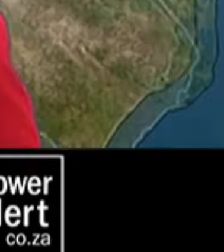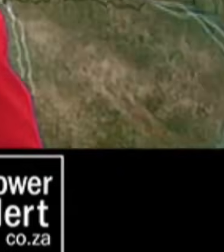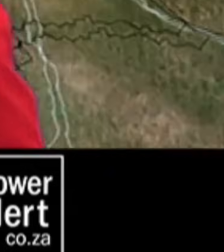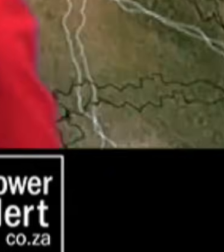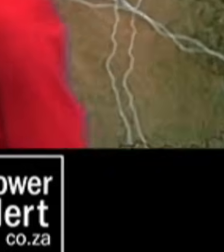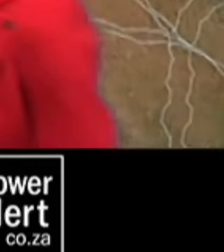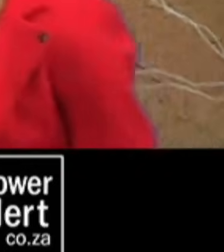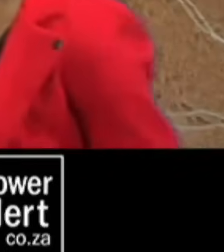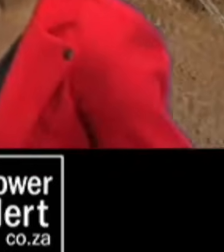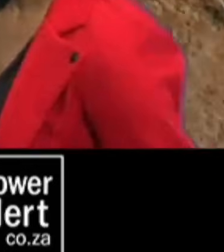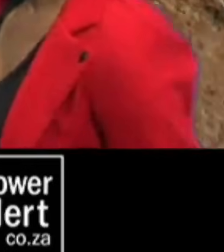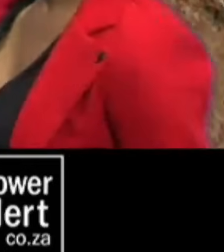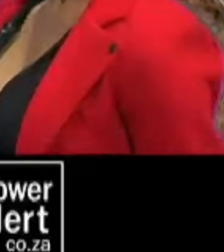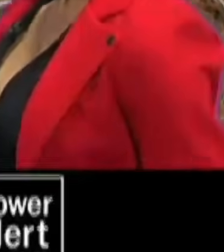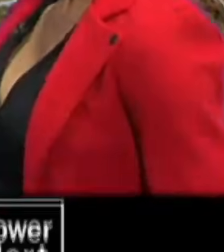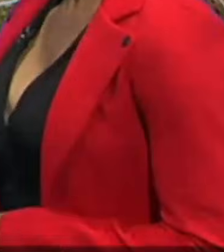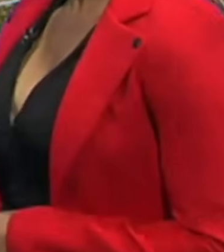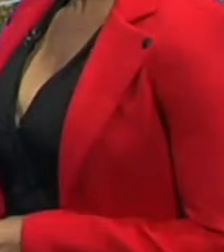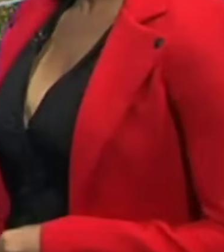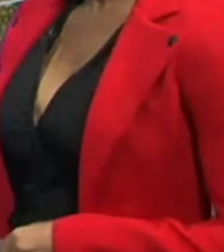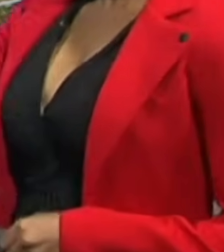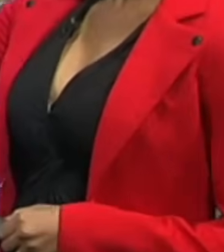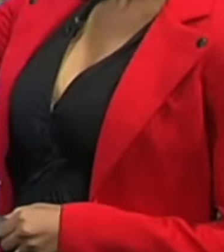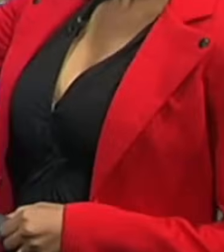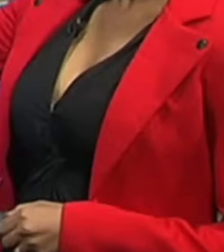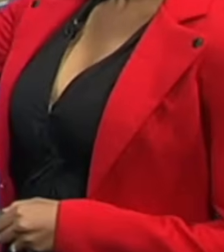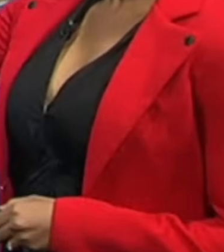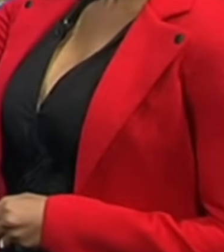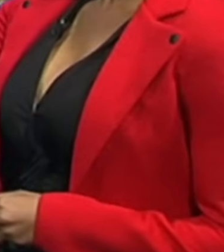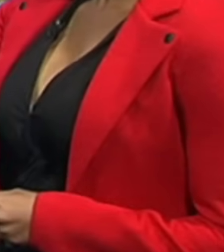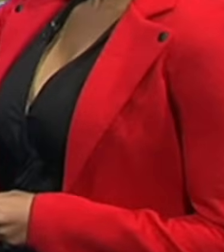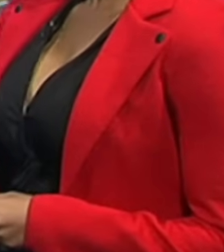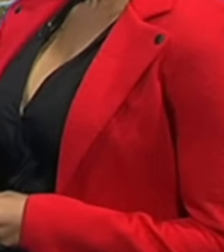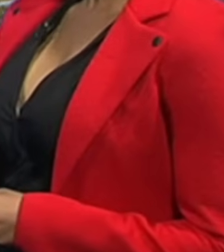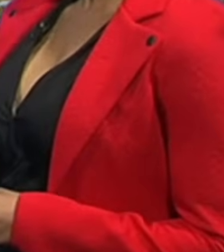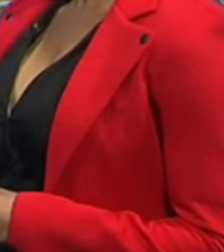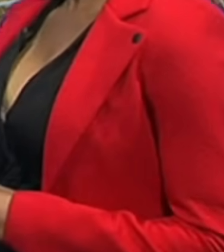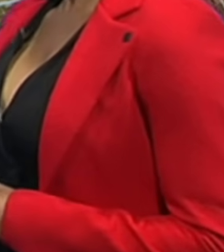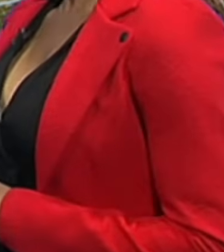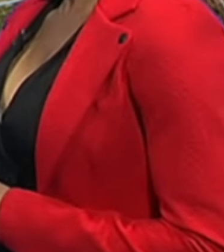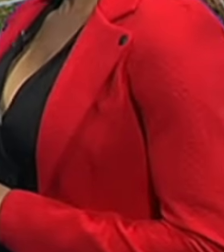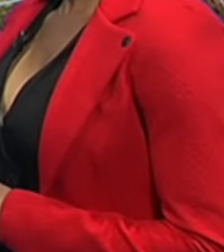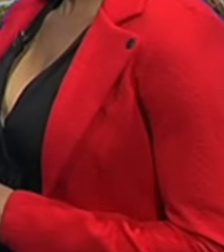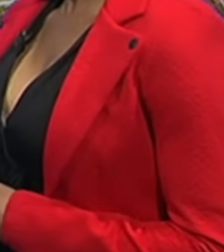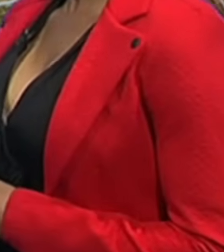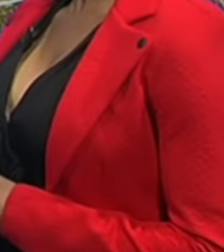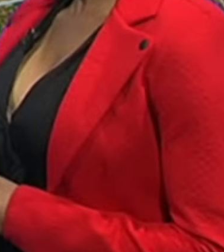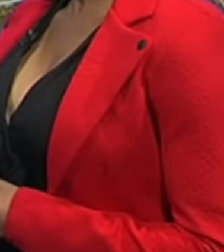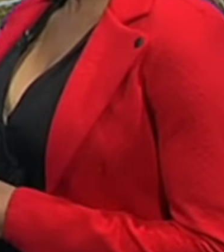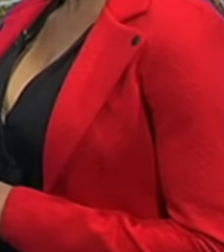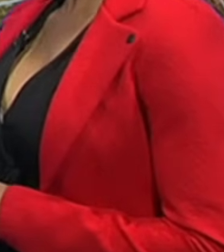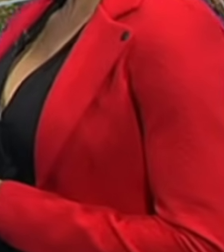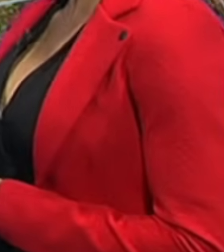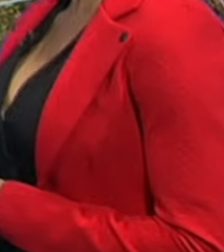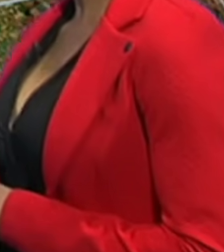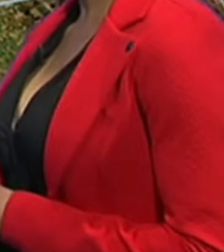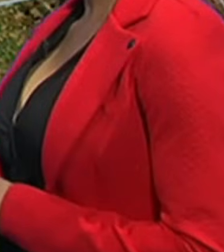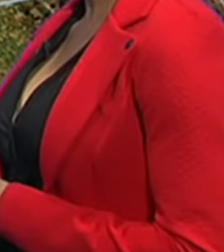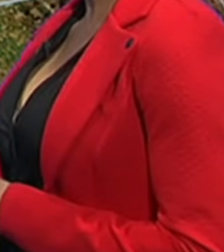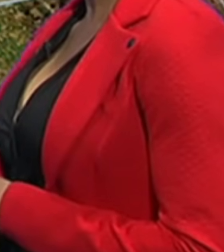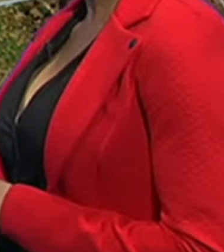ya naga mme re lebele di-temperature tsa rona Gauteng Pretoria e tla nna le gone go tekanela mo mosong ka digata di le 16 go ya go